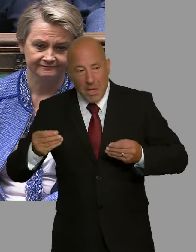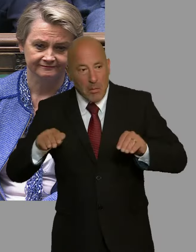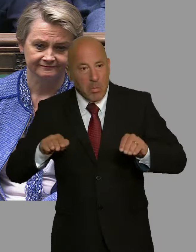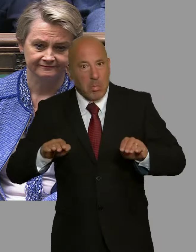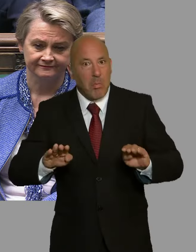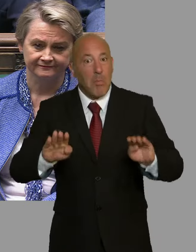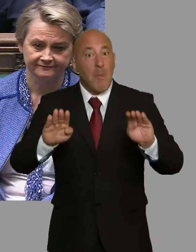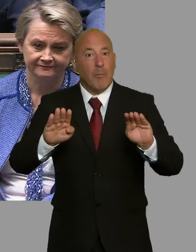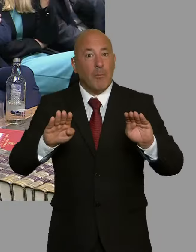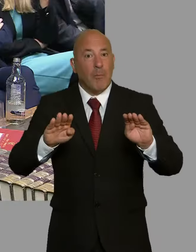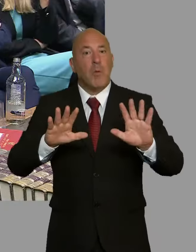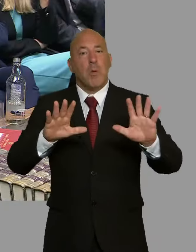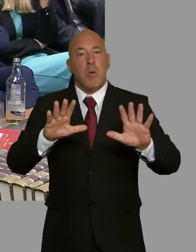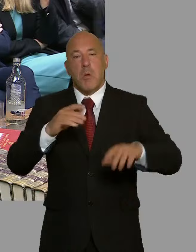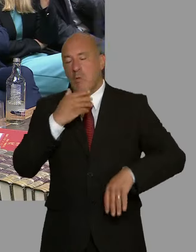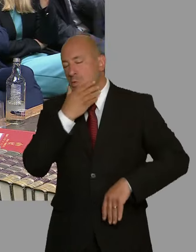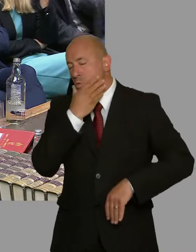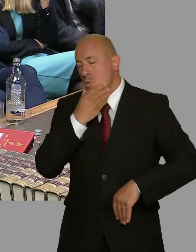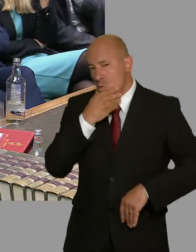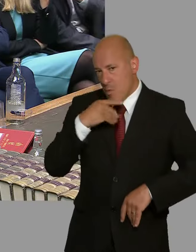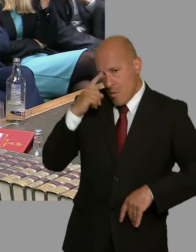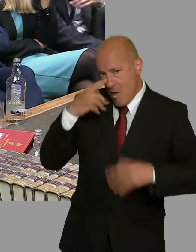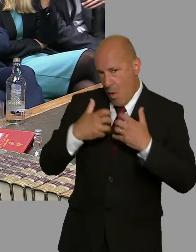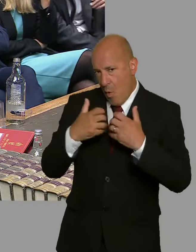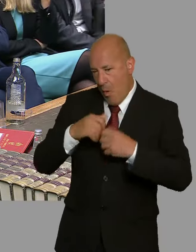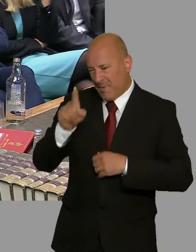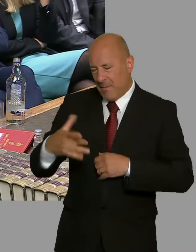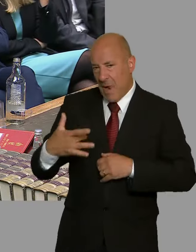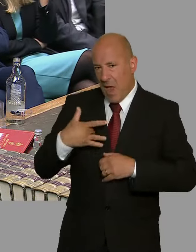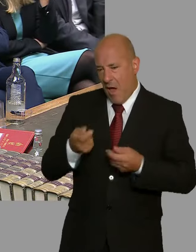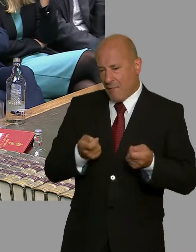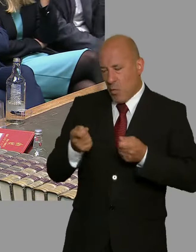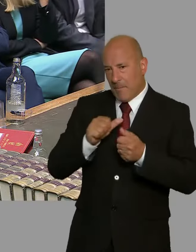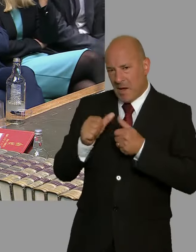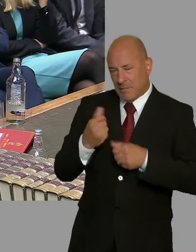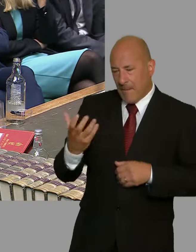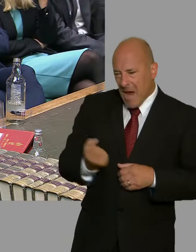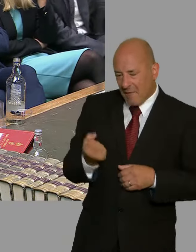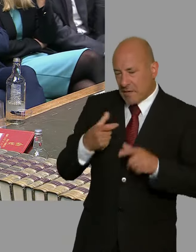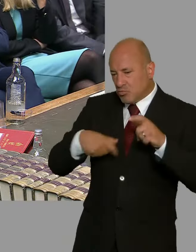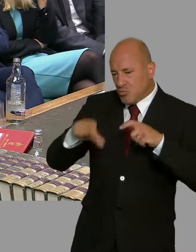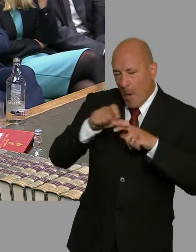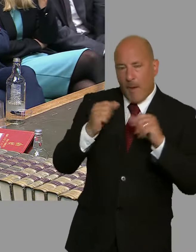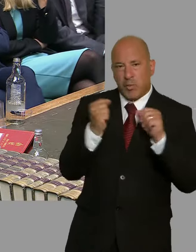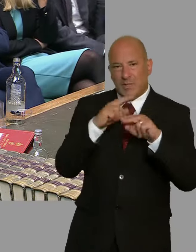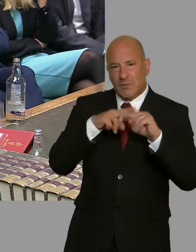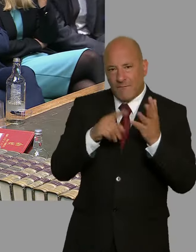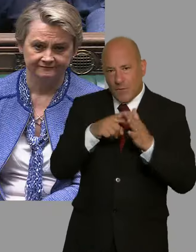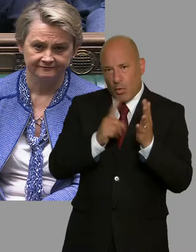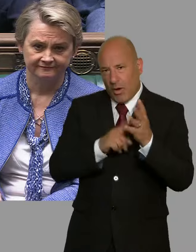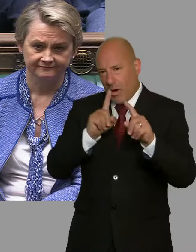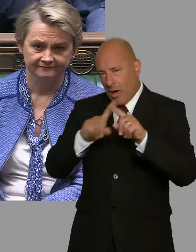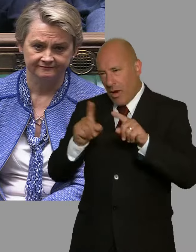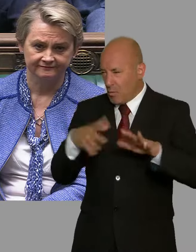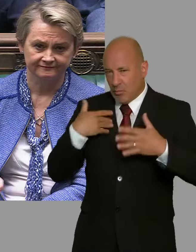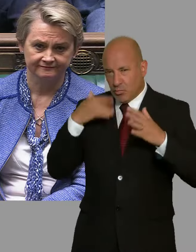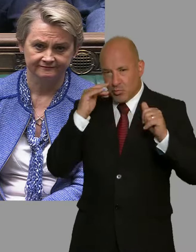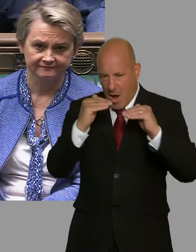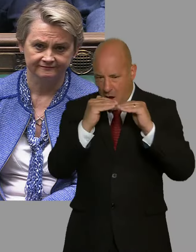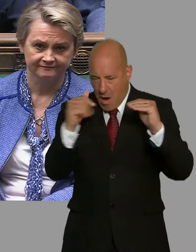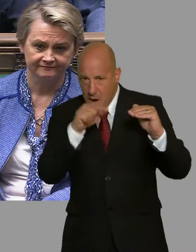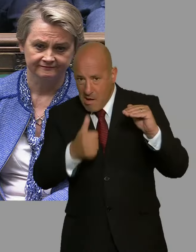Mr. Speaker, they lost control of every element of the economy, of prisons, the borders, the NHS, you